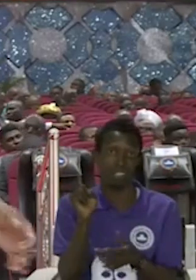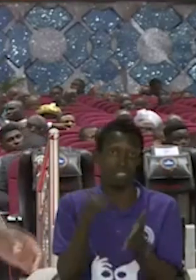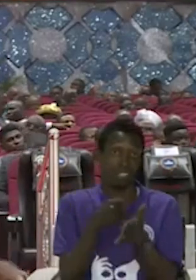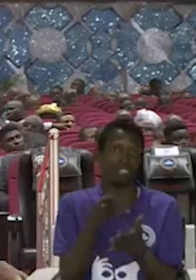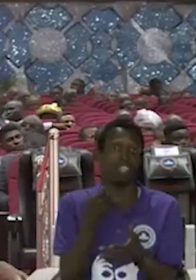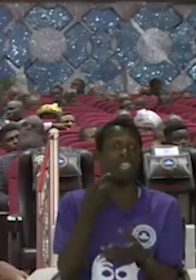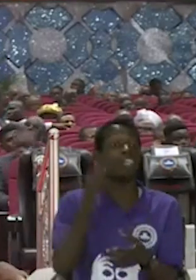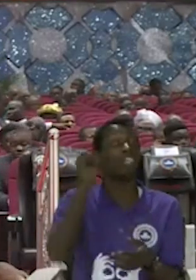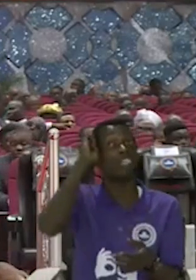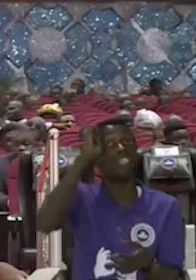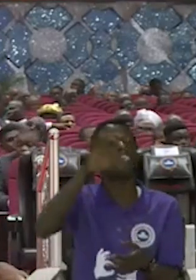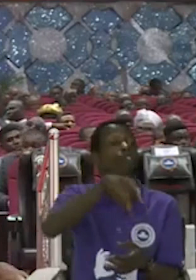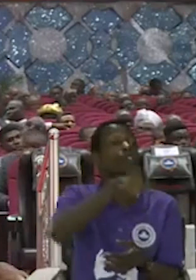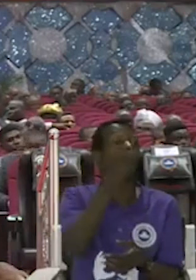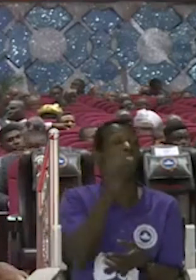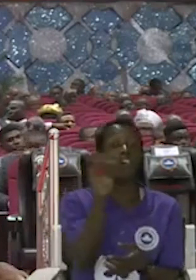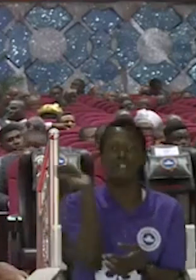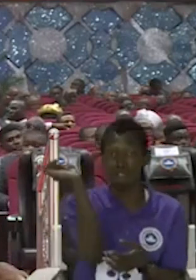ones.